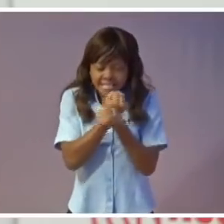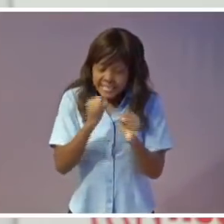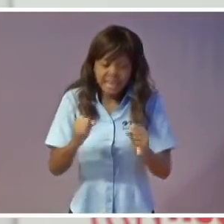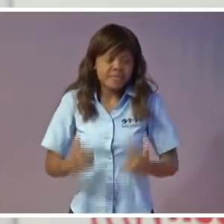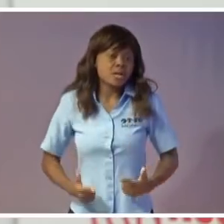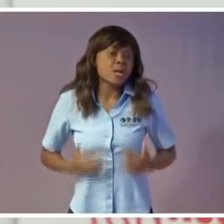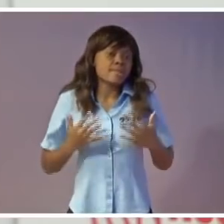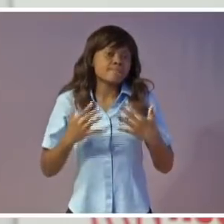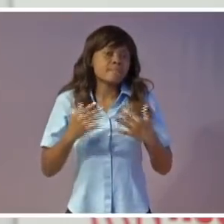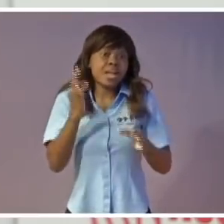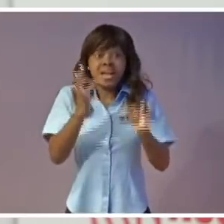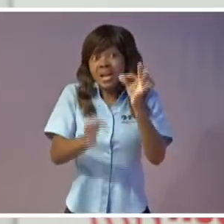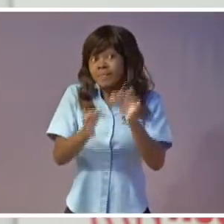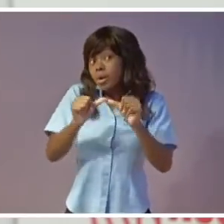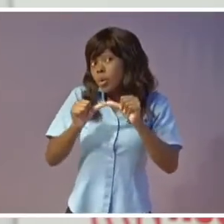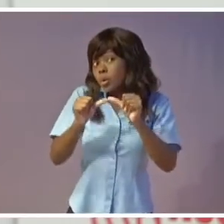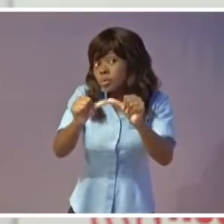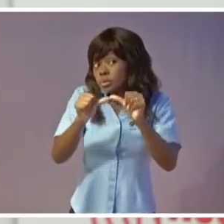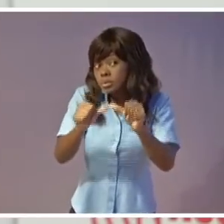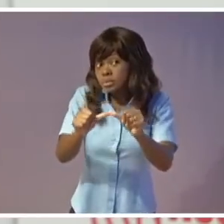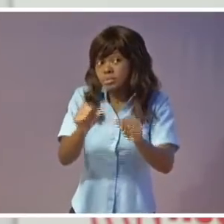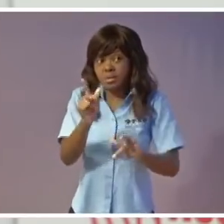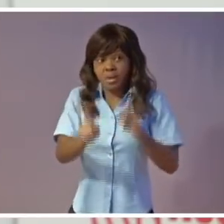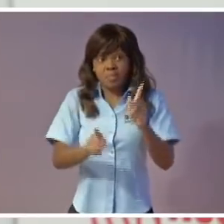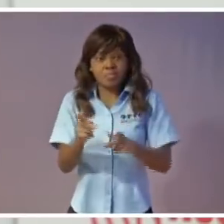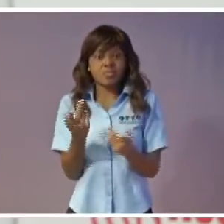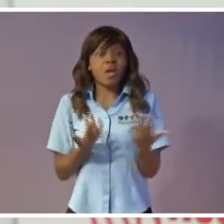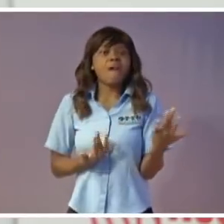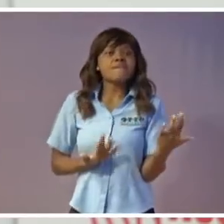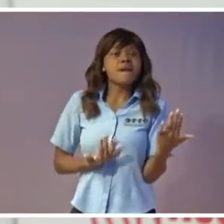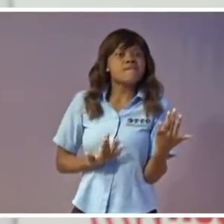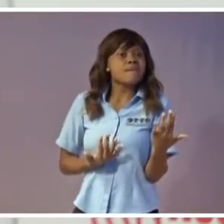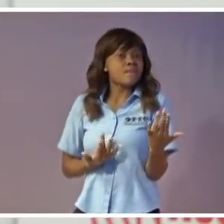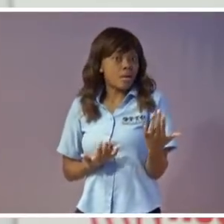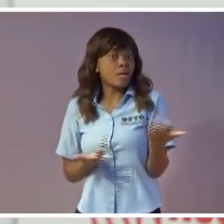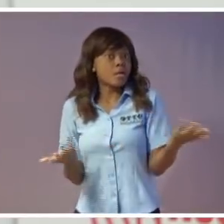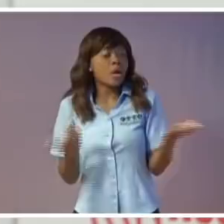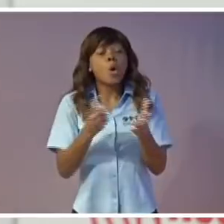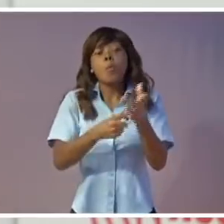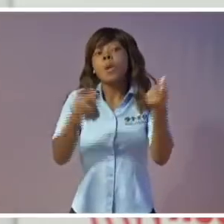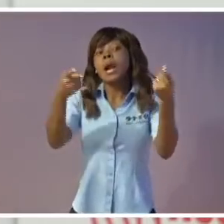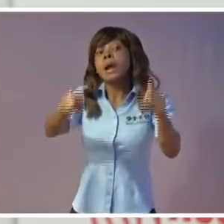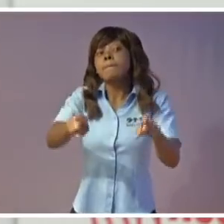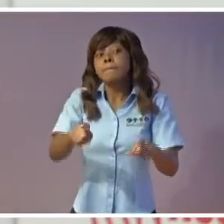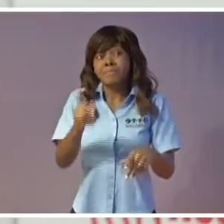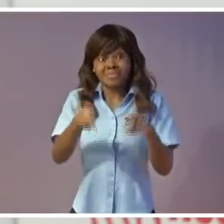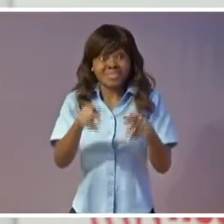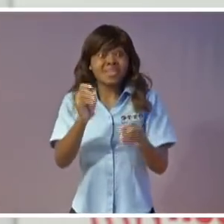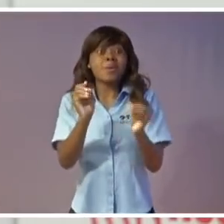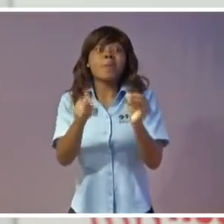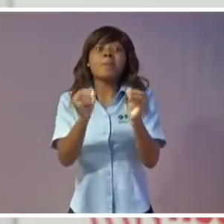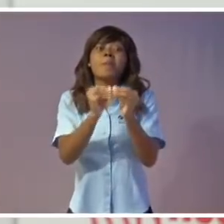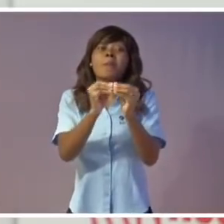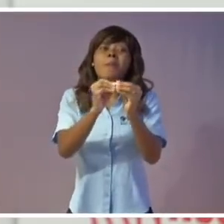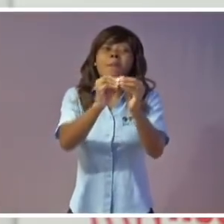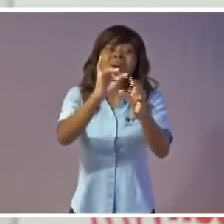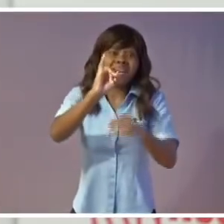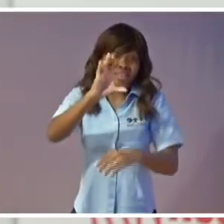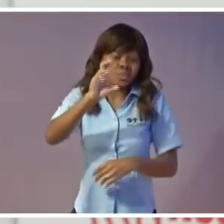along this trend, we will continue to see a high demand for ICU beds. Another cause for